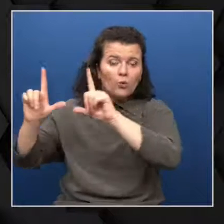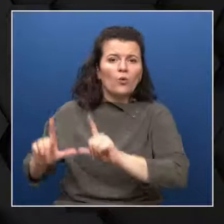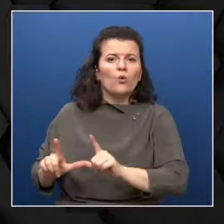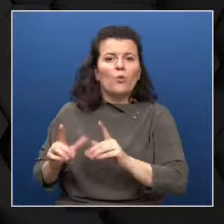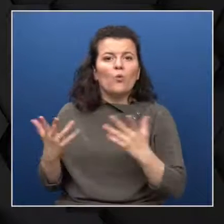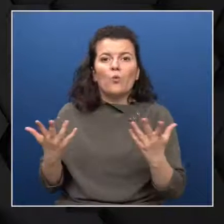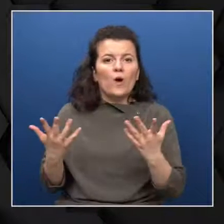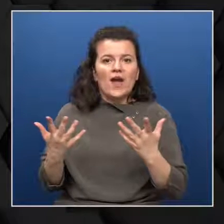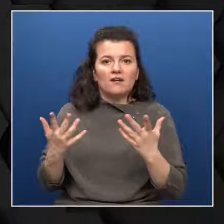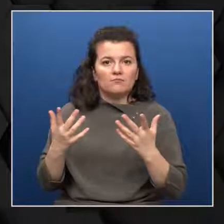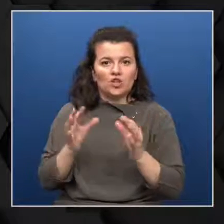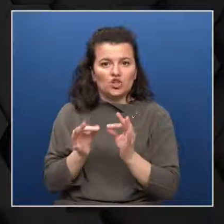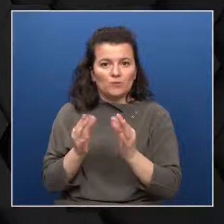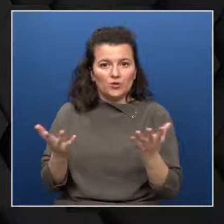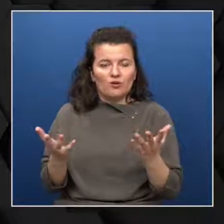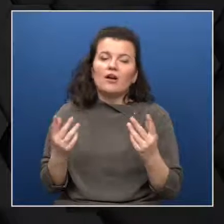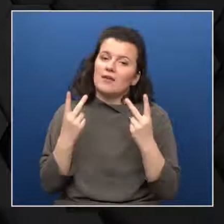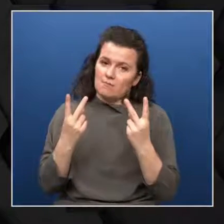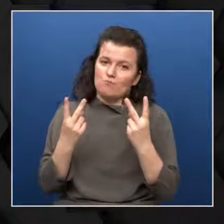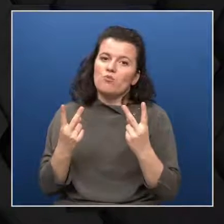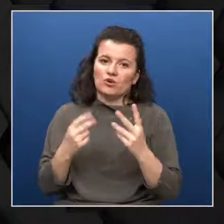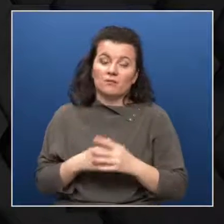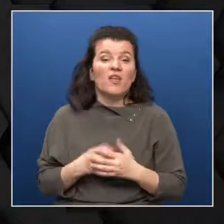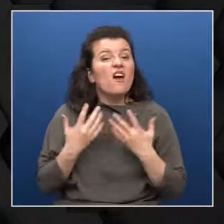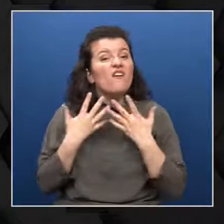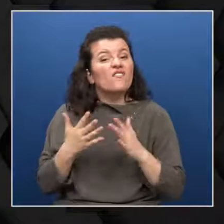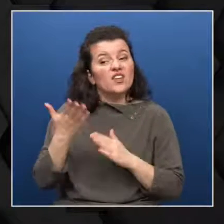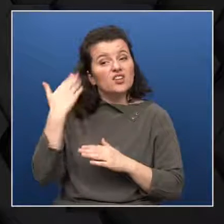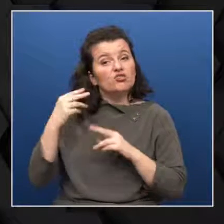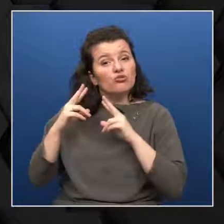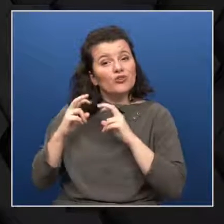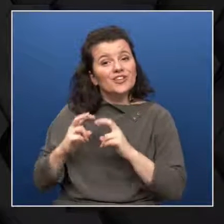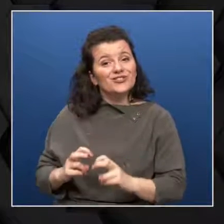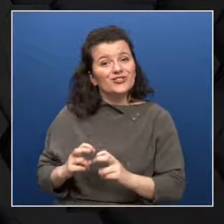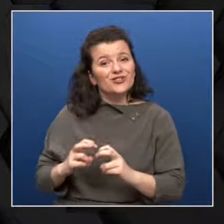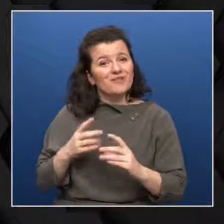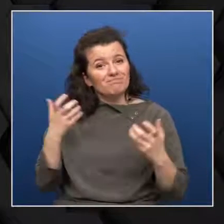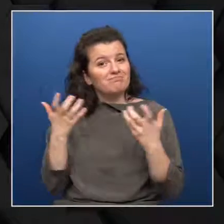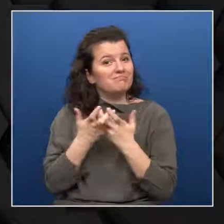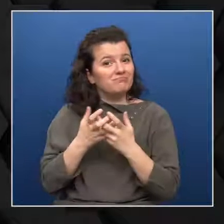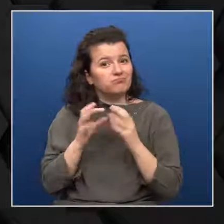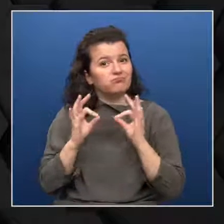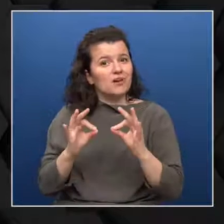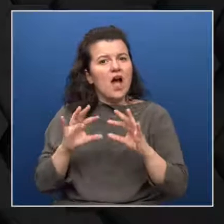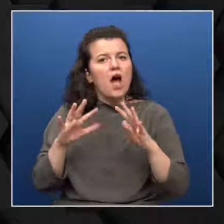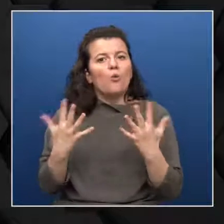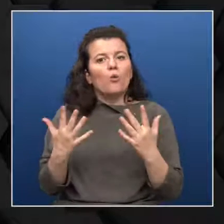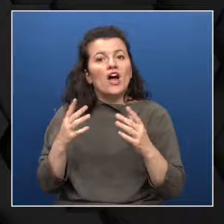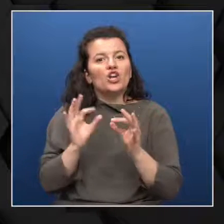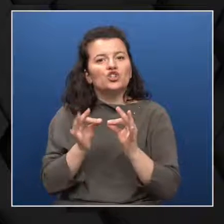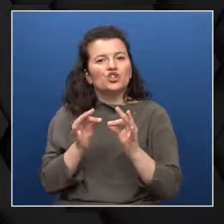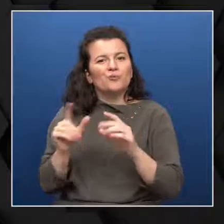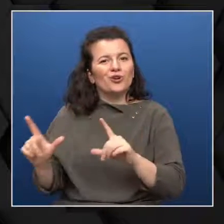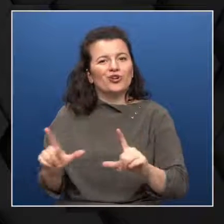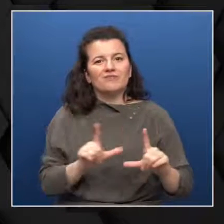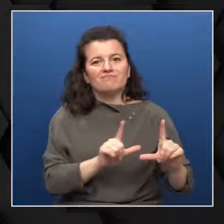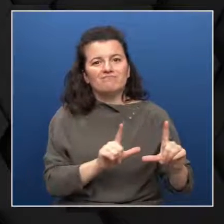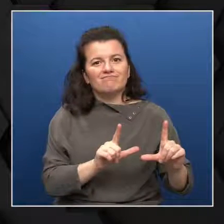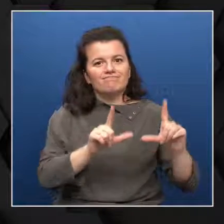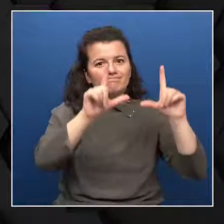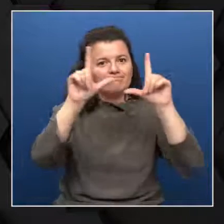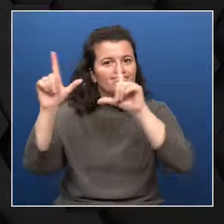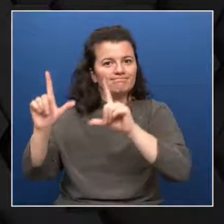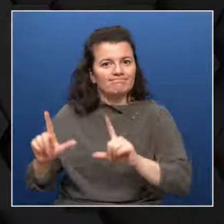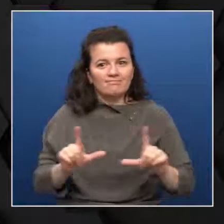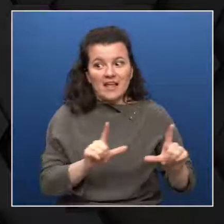matters. And there is done a lot of research about it, where the best place is and how it should look. So the